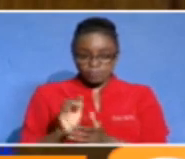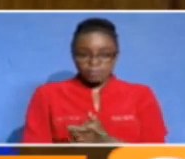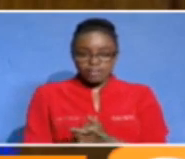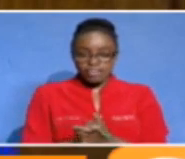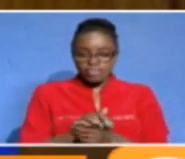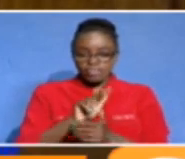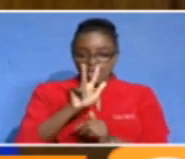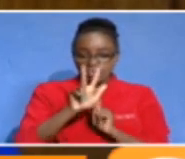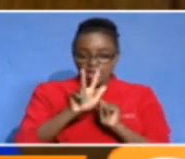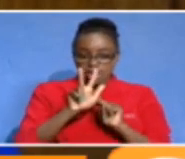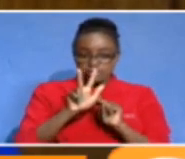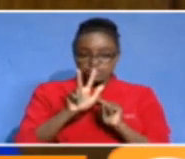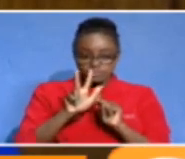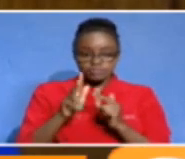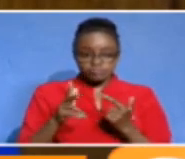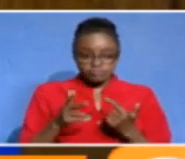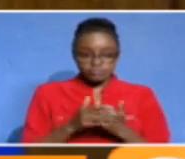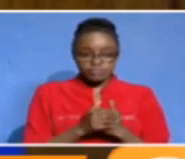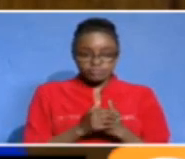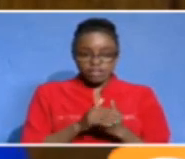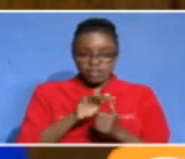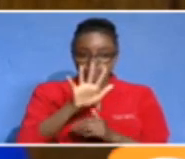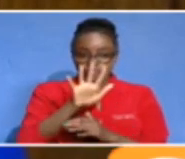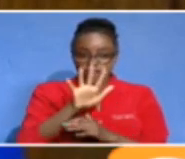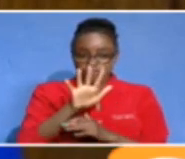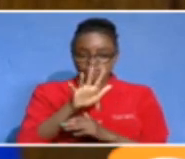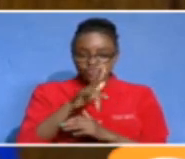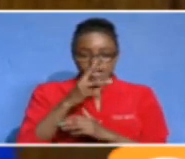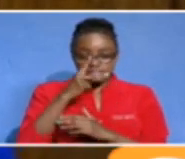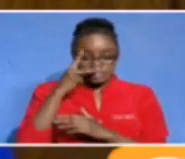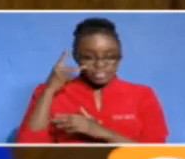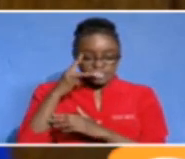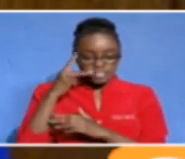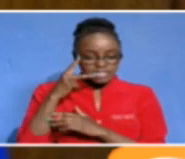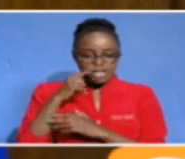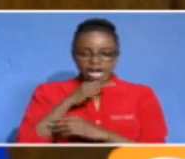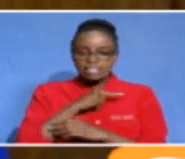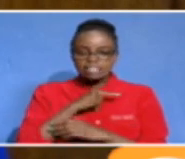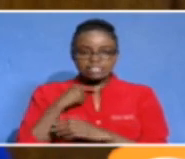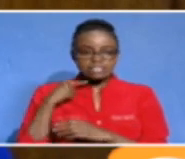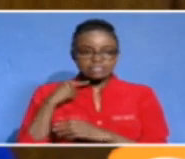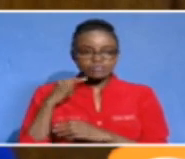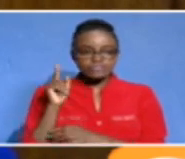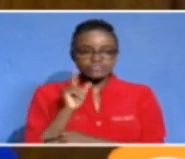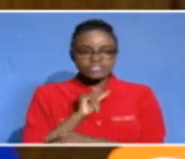And 3, 5 terrorists were eliminated.